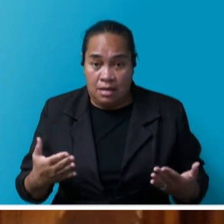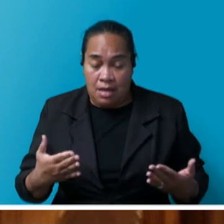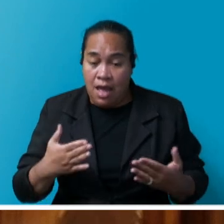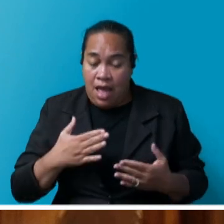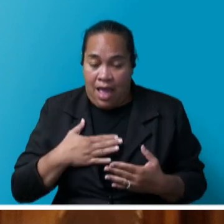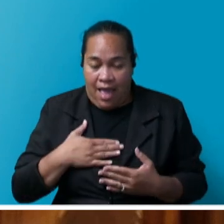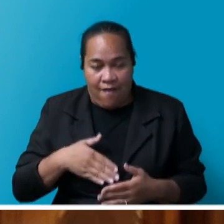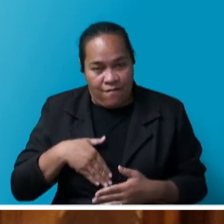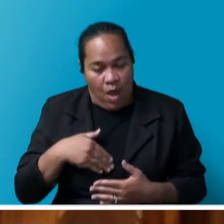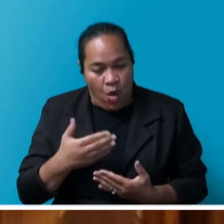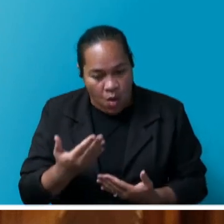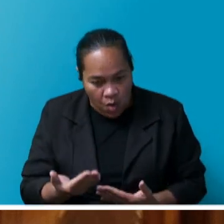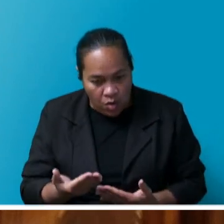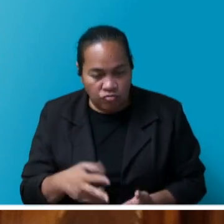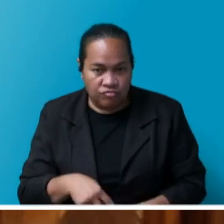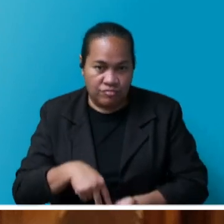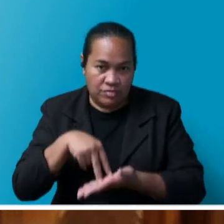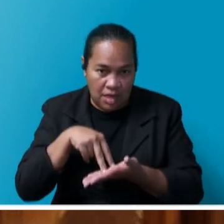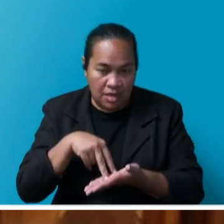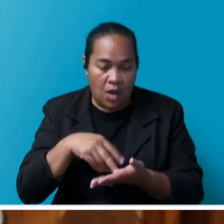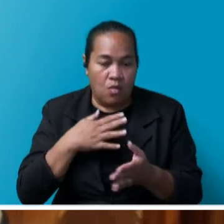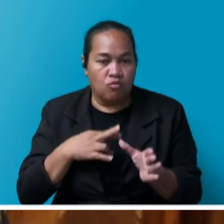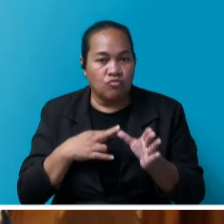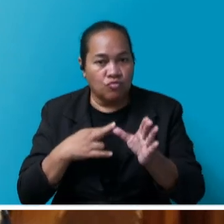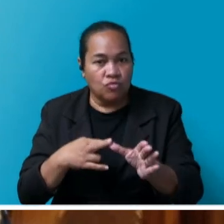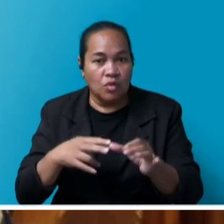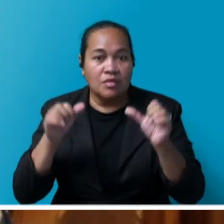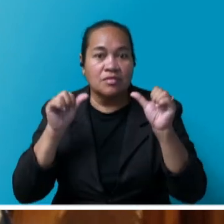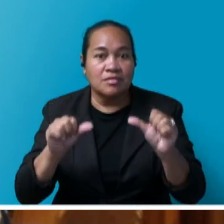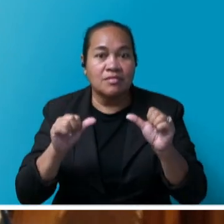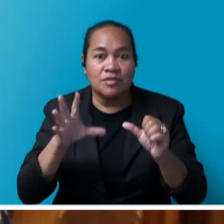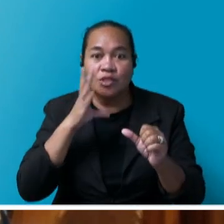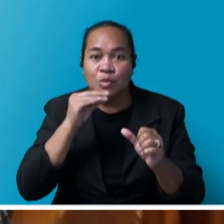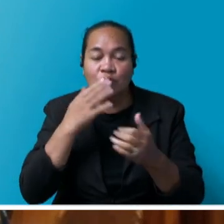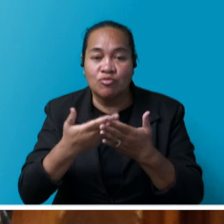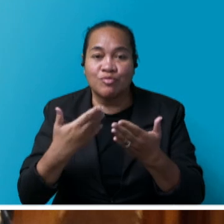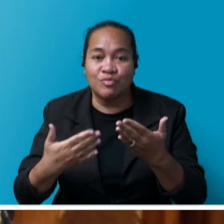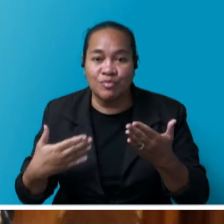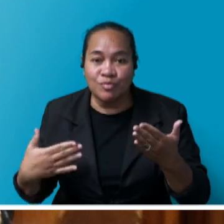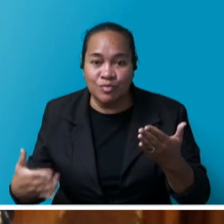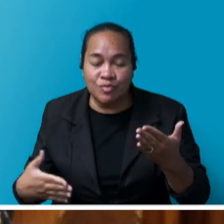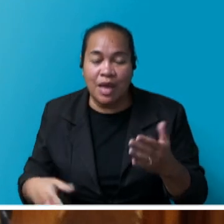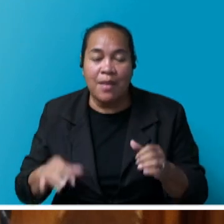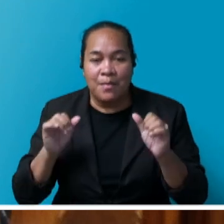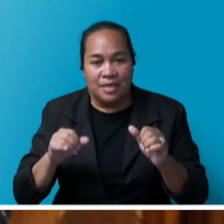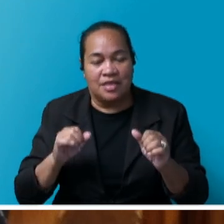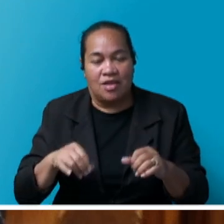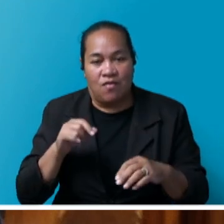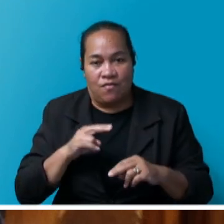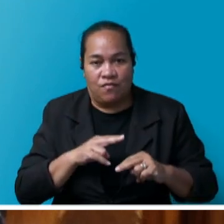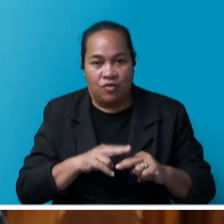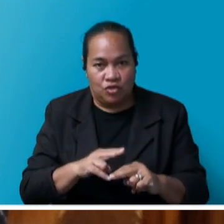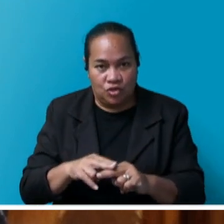honored that I stand before you today to respond to the gracious address by His Excellency, the President of the Republic of Fiji.